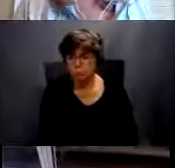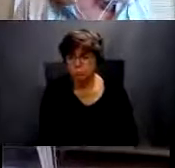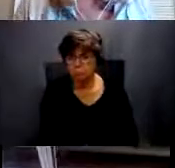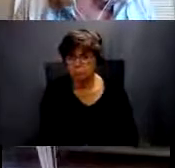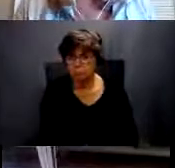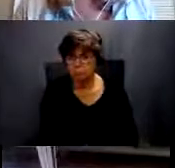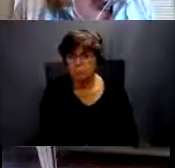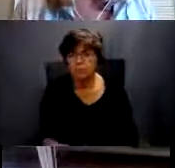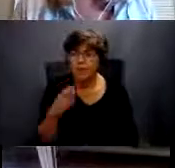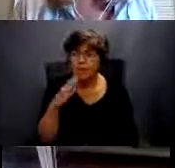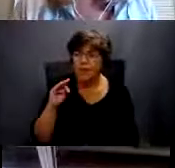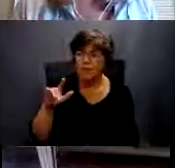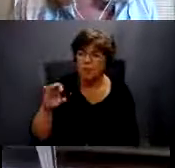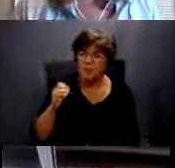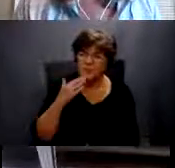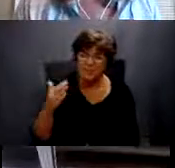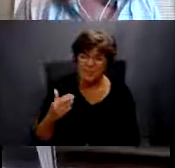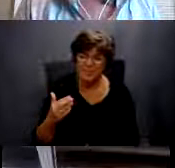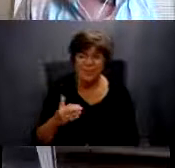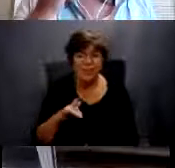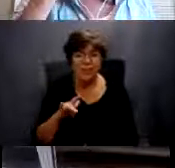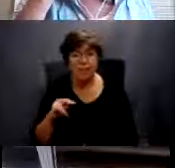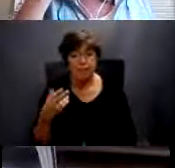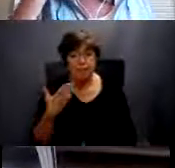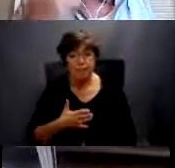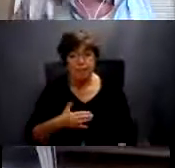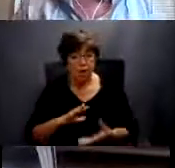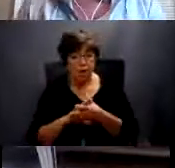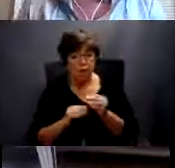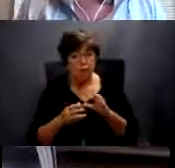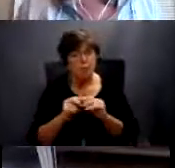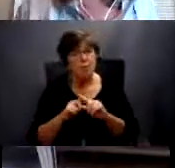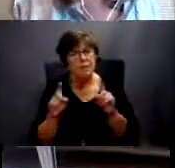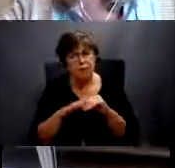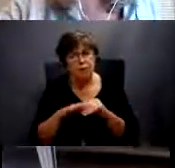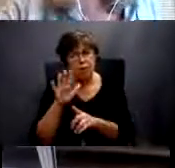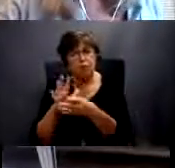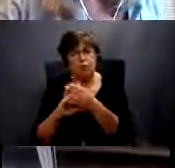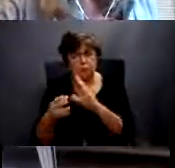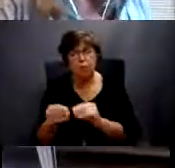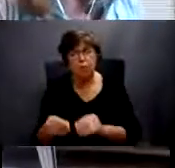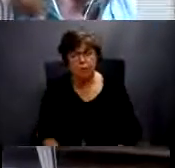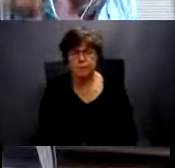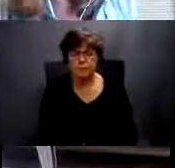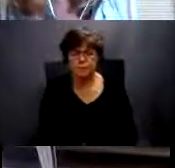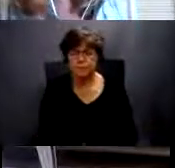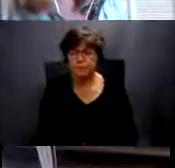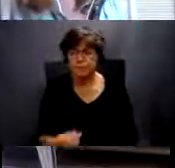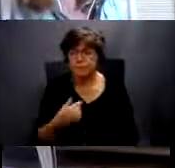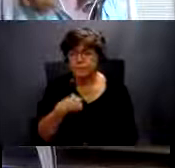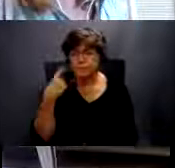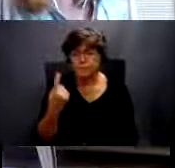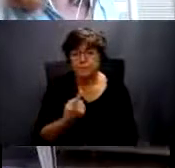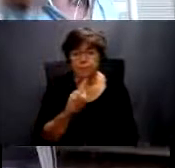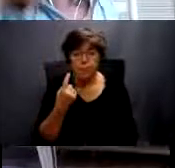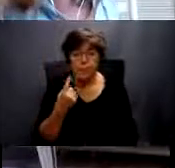Thank you, Michelle. So my story is a little bit different. I have always had